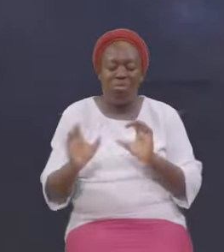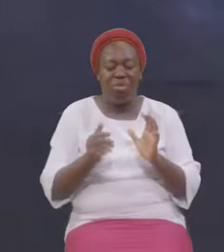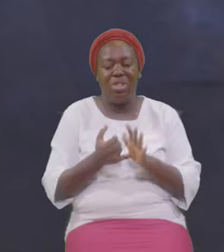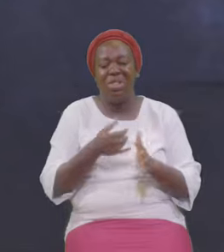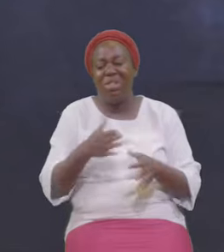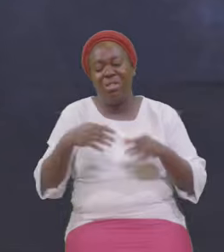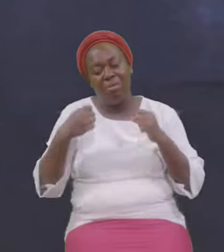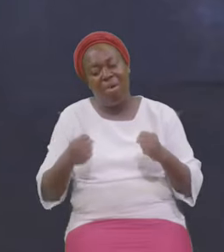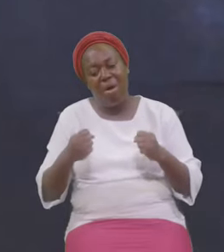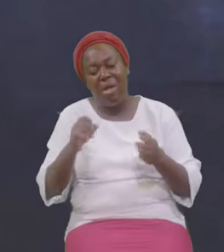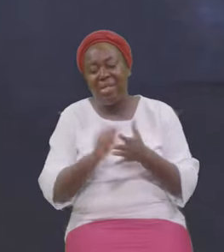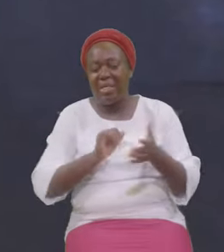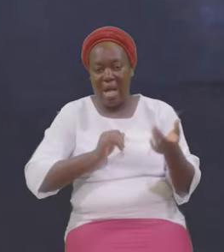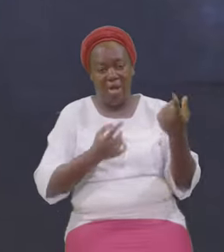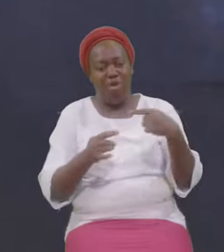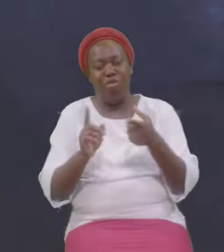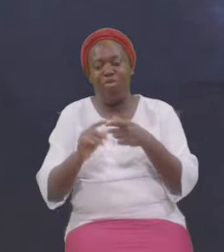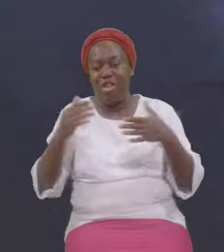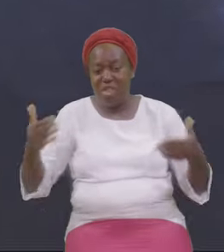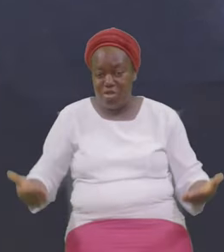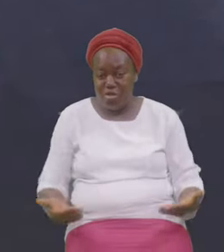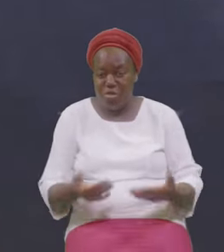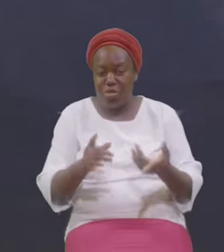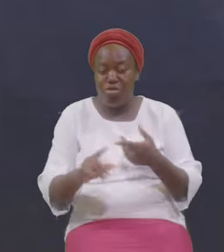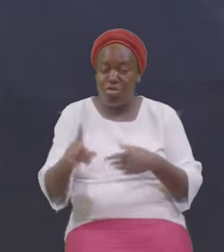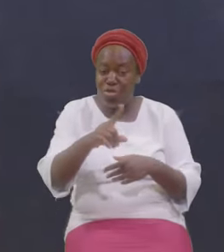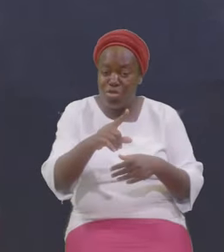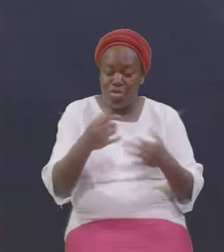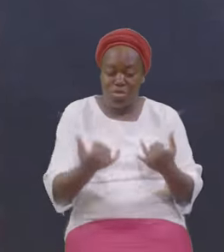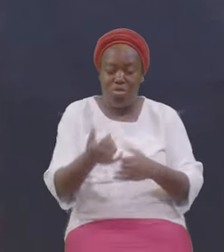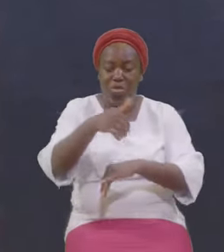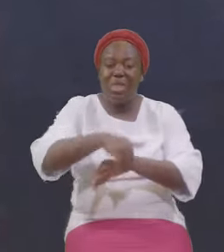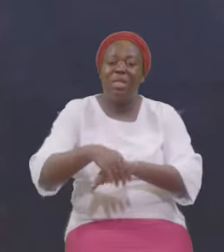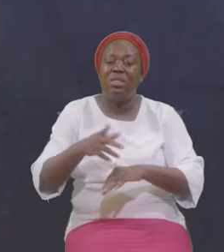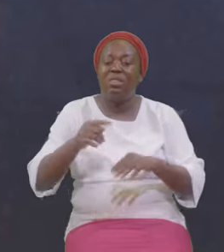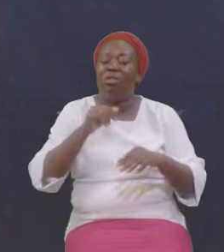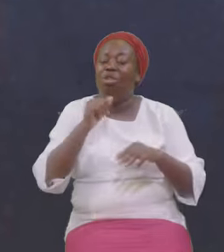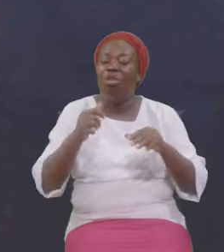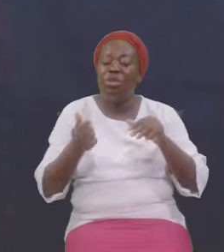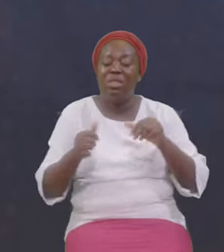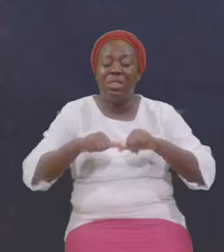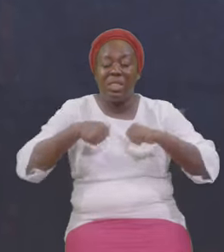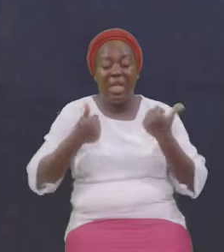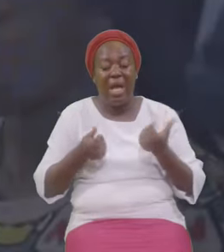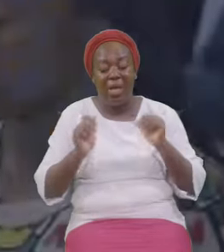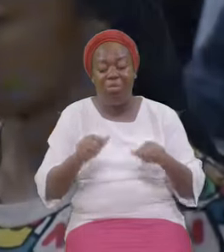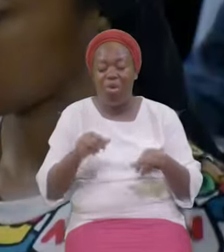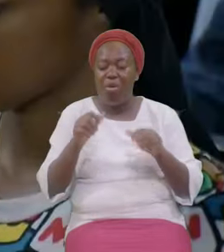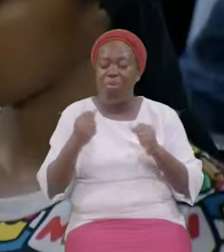you tonight the power, undeniable power of Jesus Christ. It will deliver